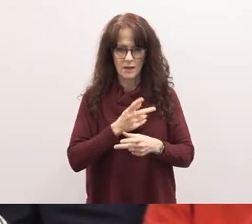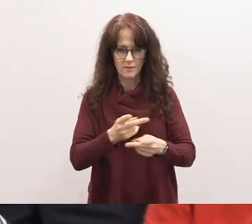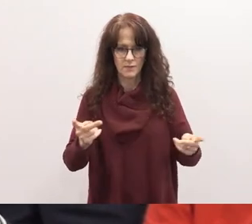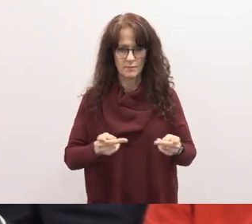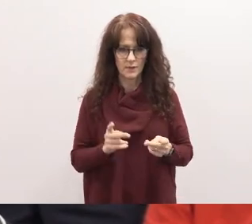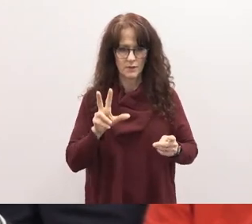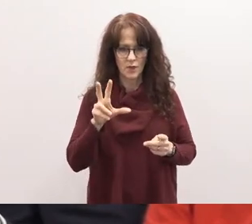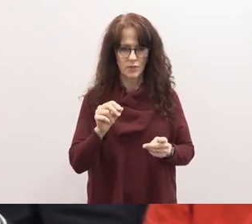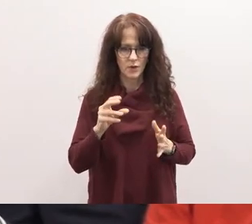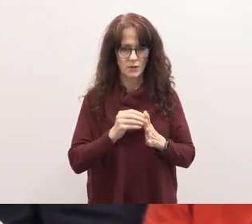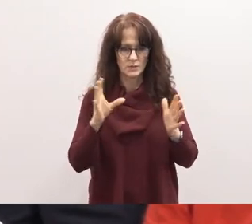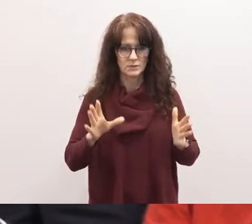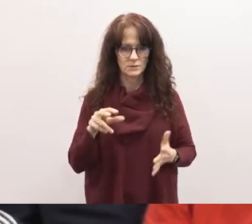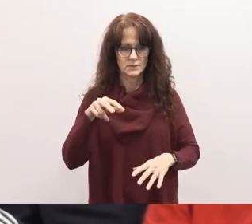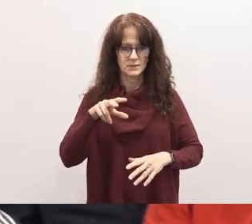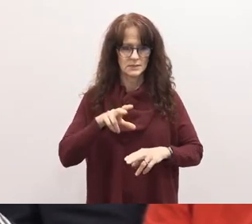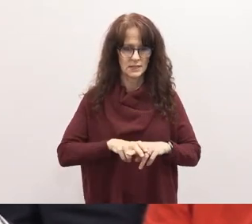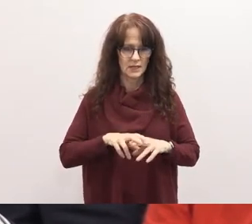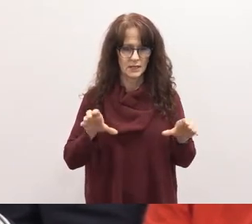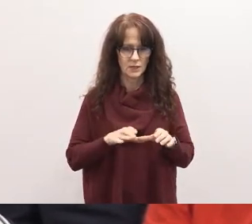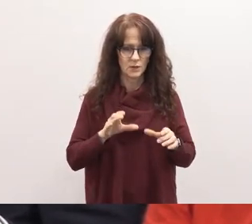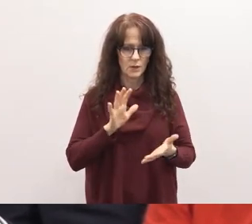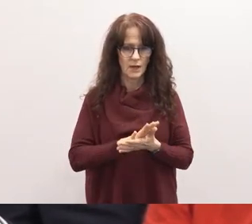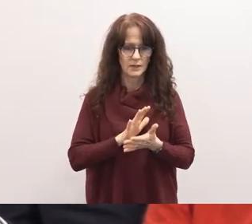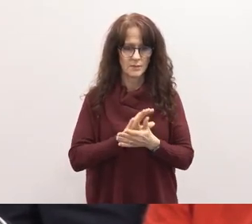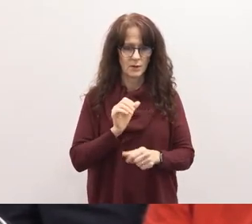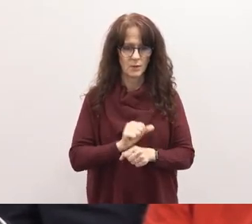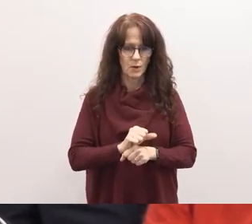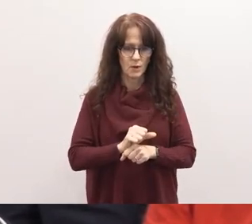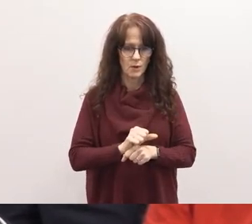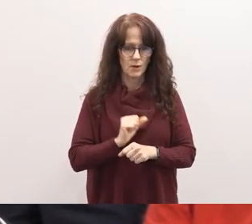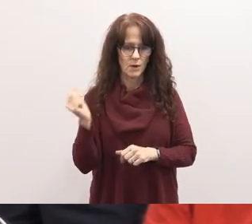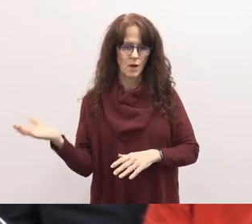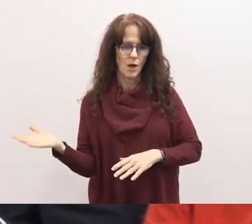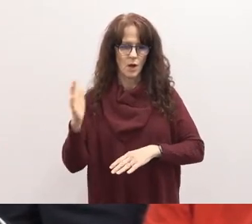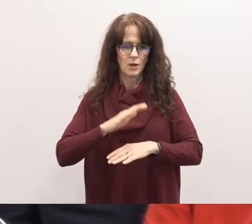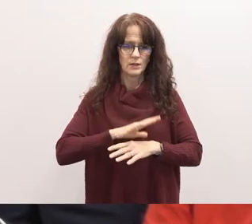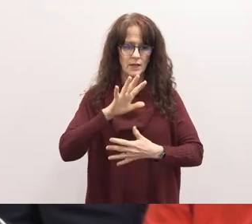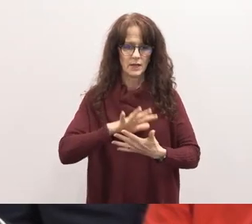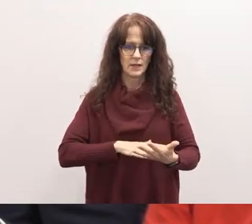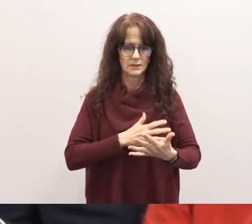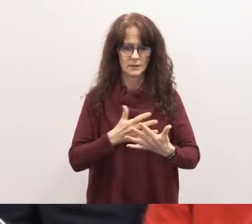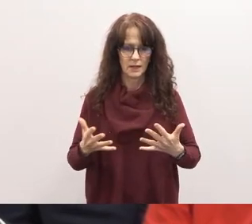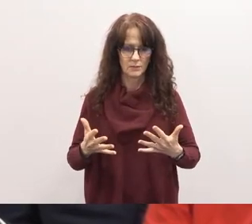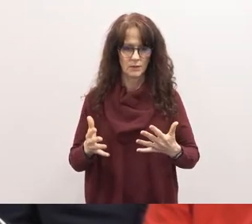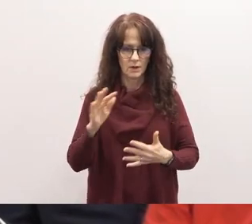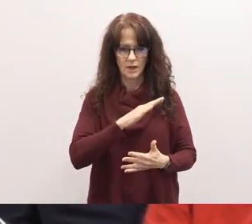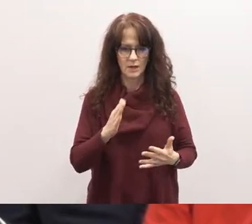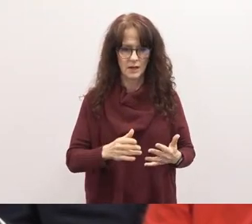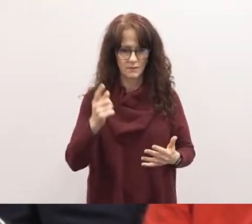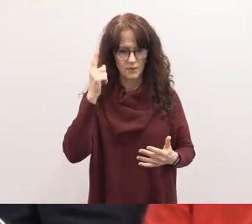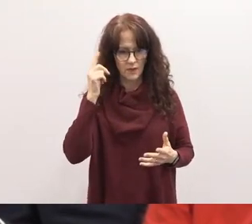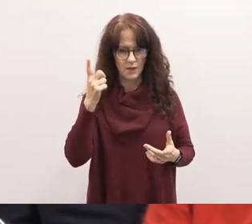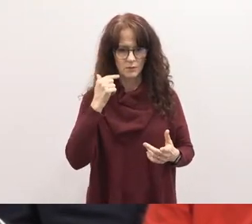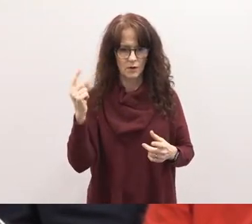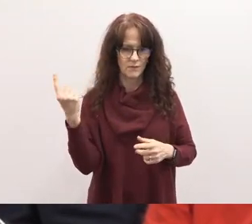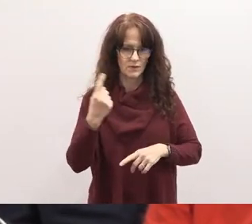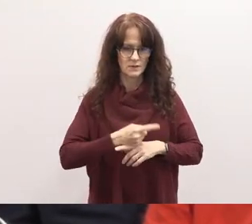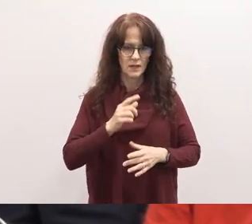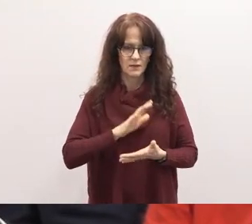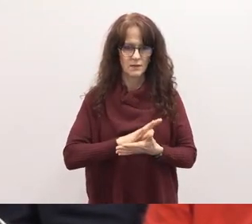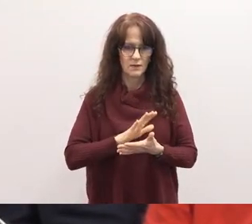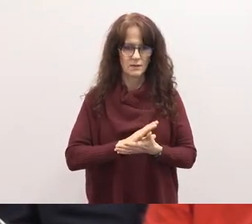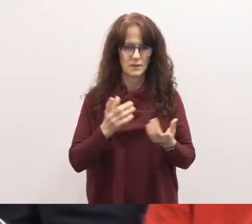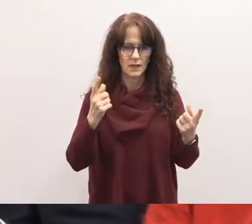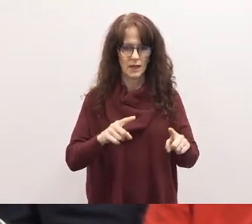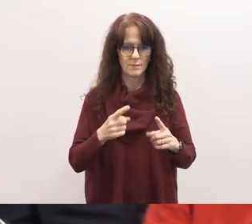students to sit and do academic work. Then there is the all-day schedule. I never thought I would cry on the first day of school until